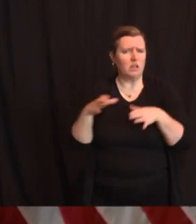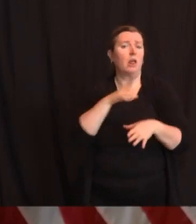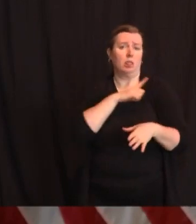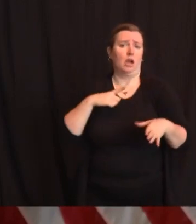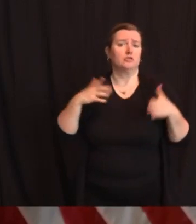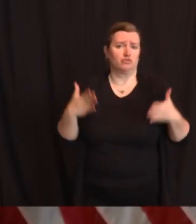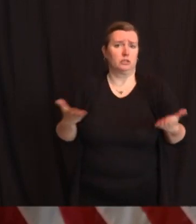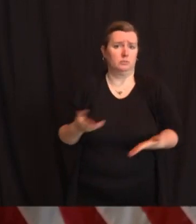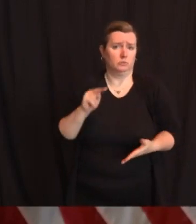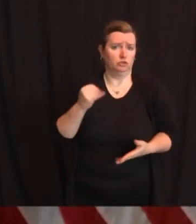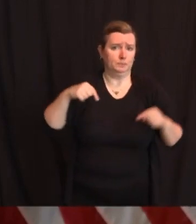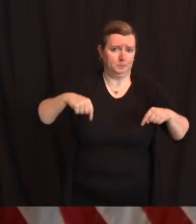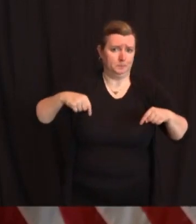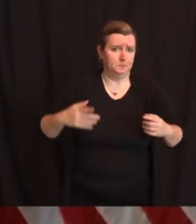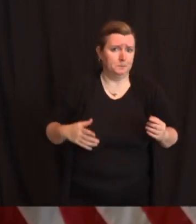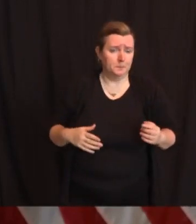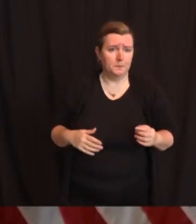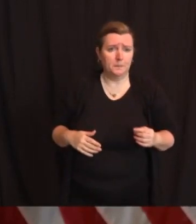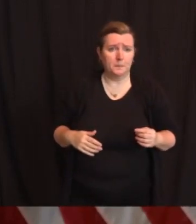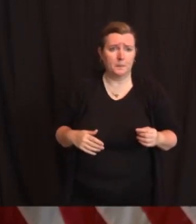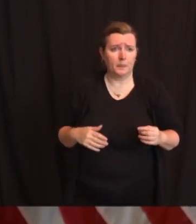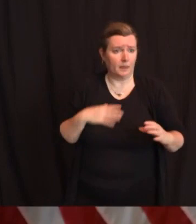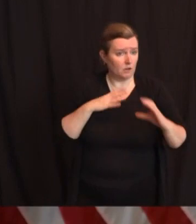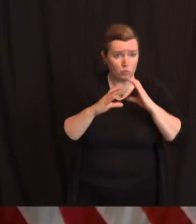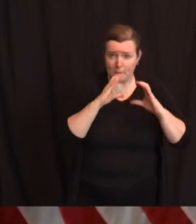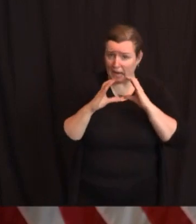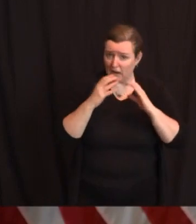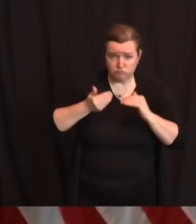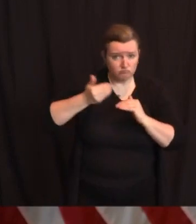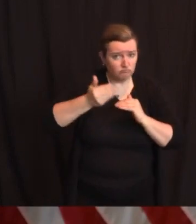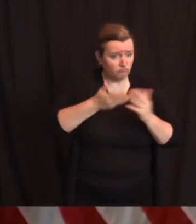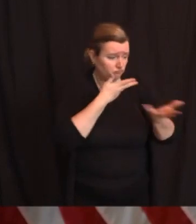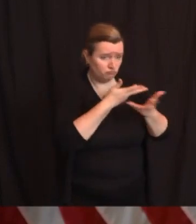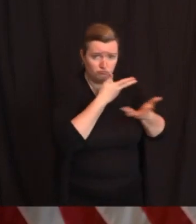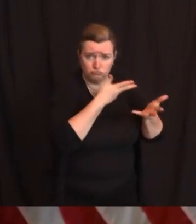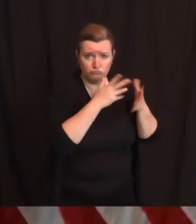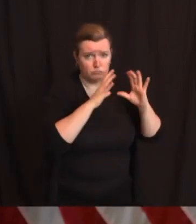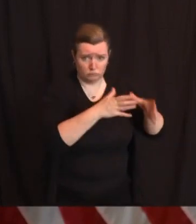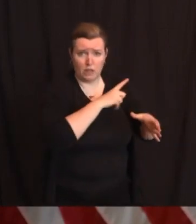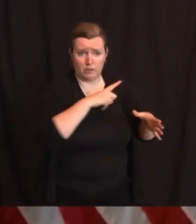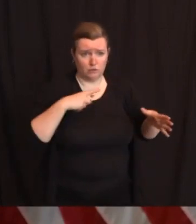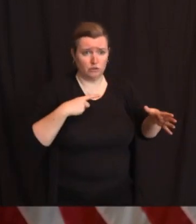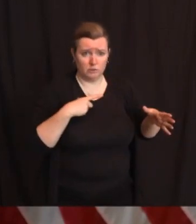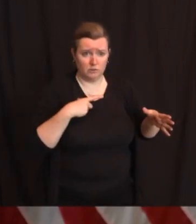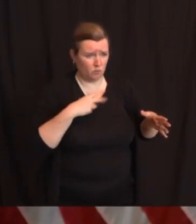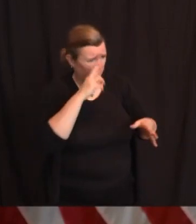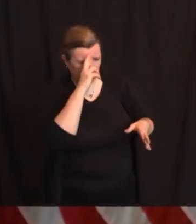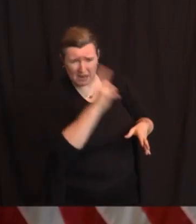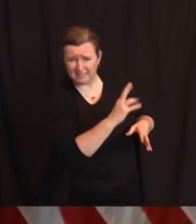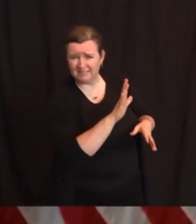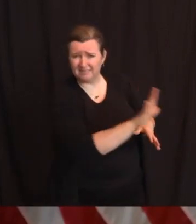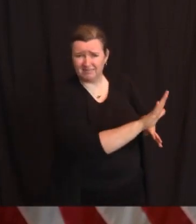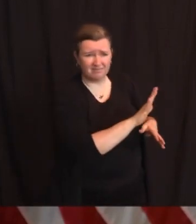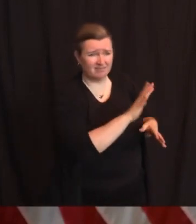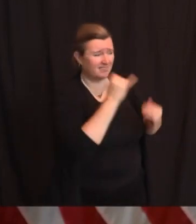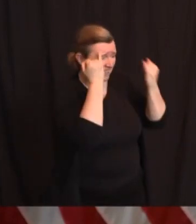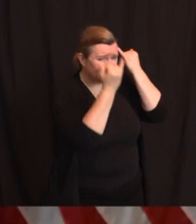with that. I think the communication is high, and I think the respect for what they bring to this versus what we may bring to this